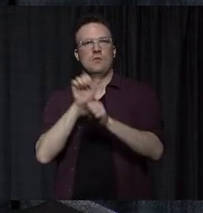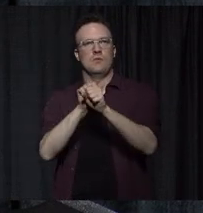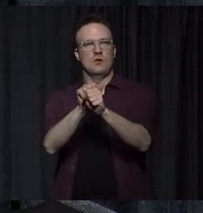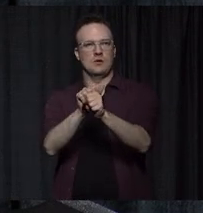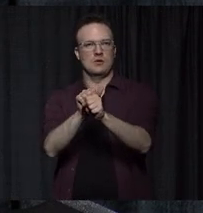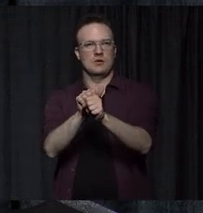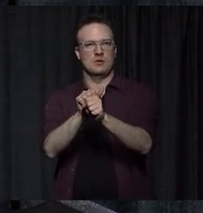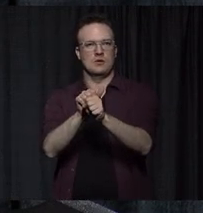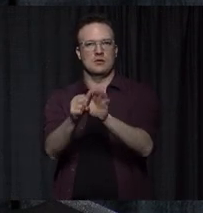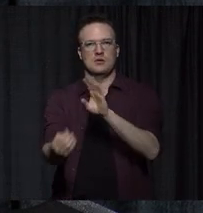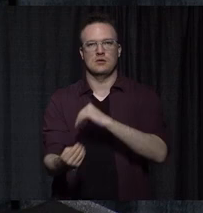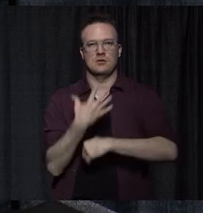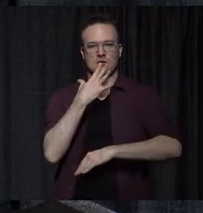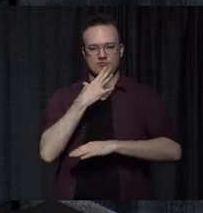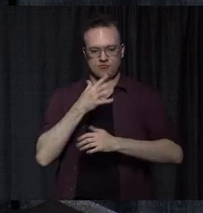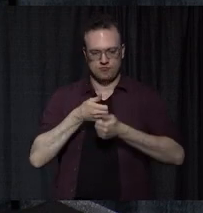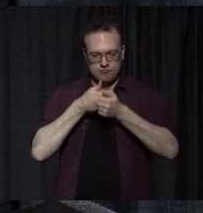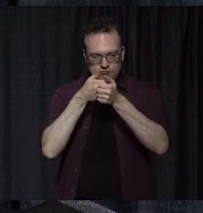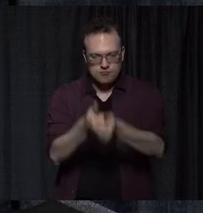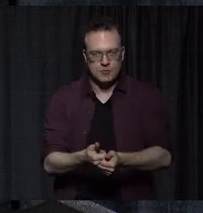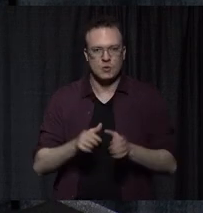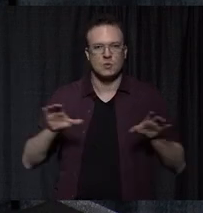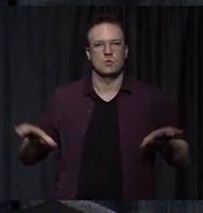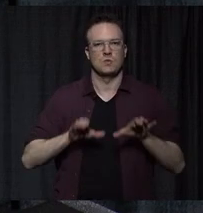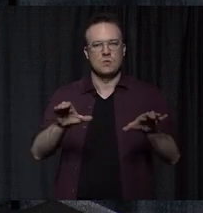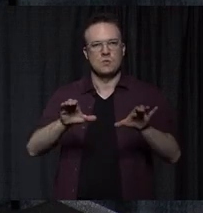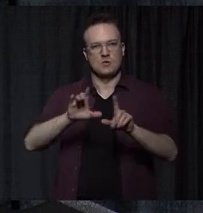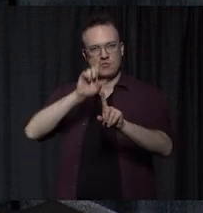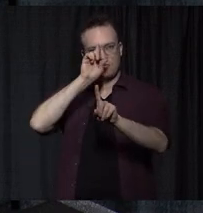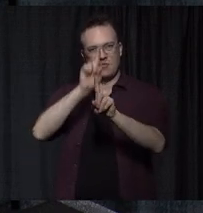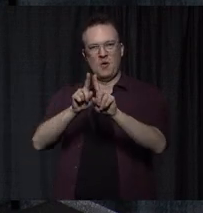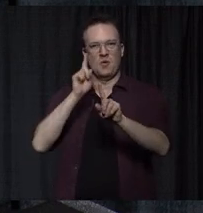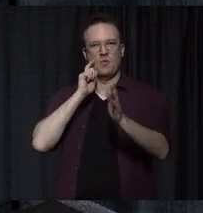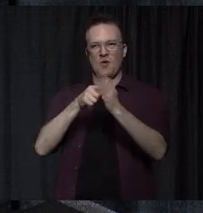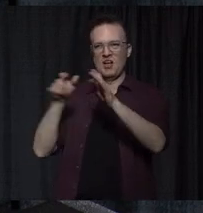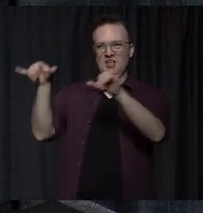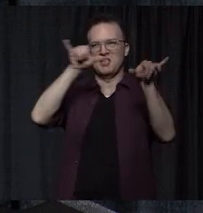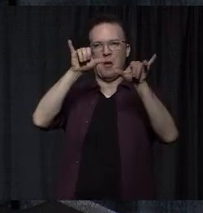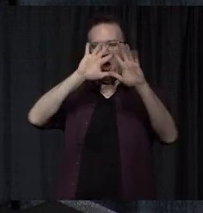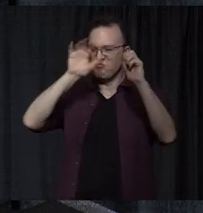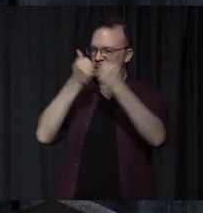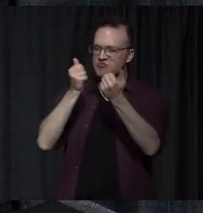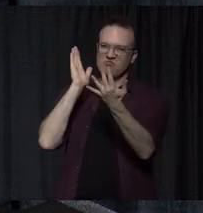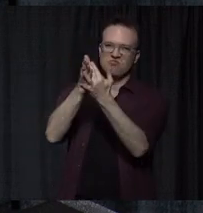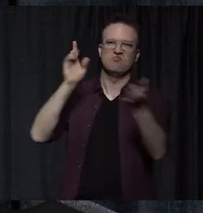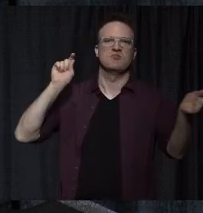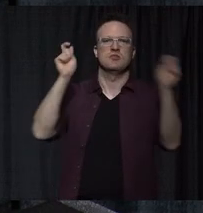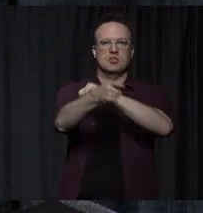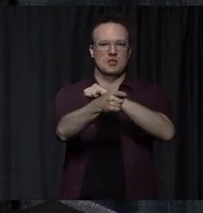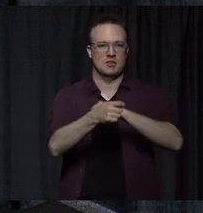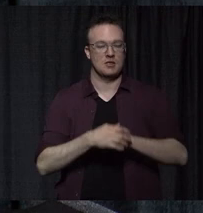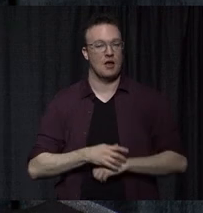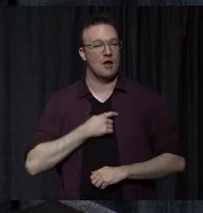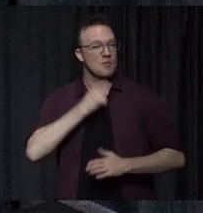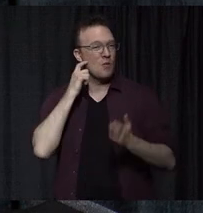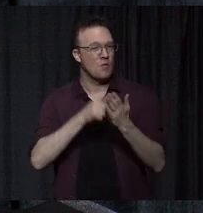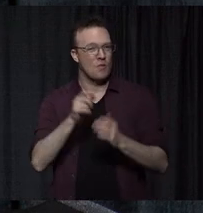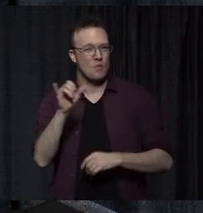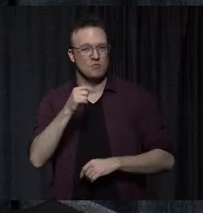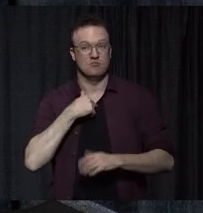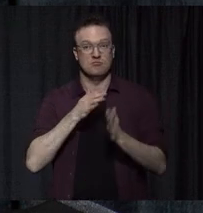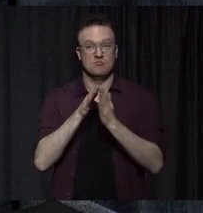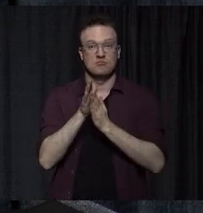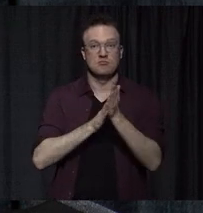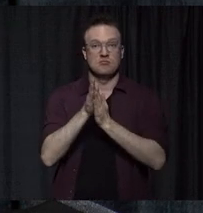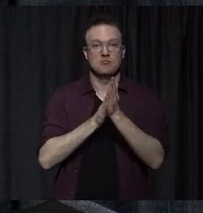They helped set me on the path of working to challenge the status quo. And I began to recognize that if I wanted